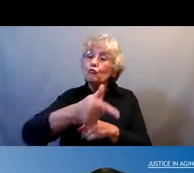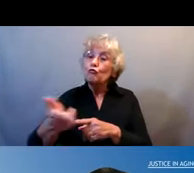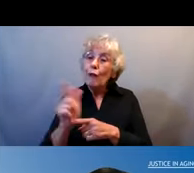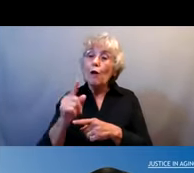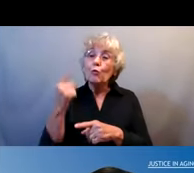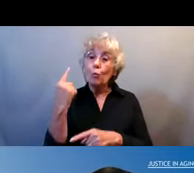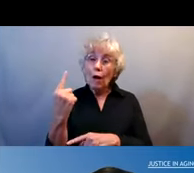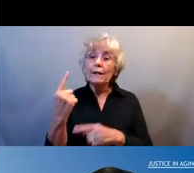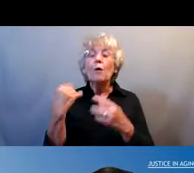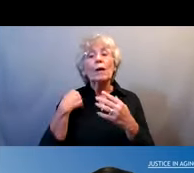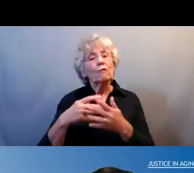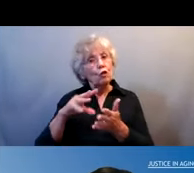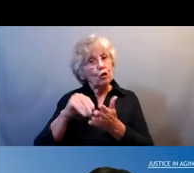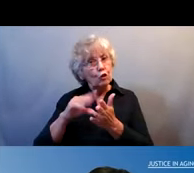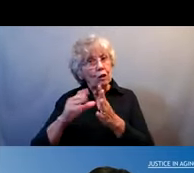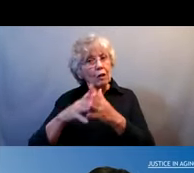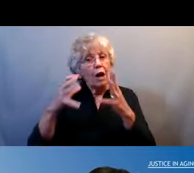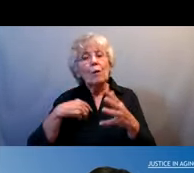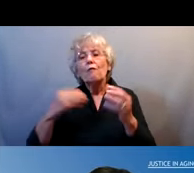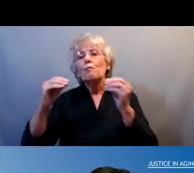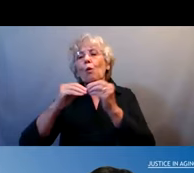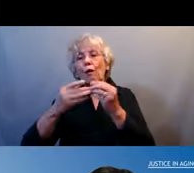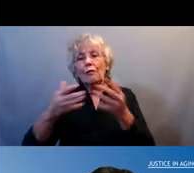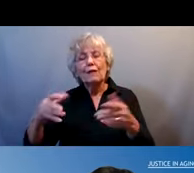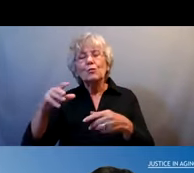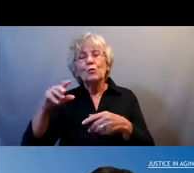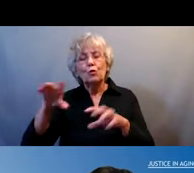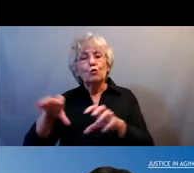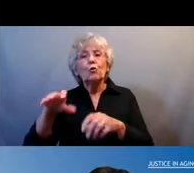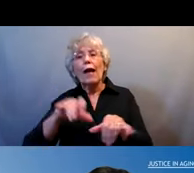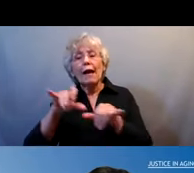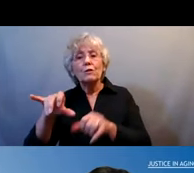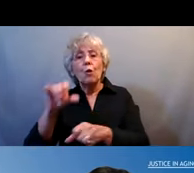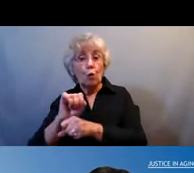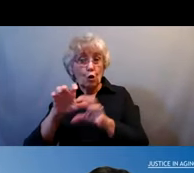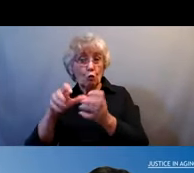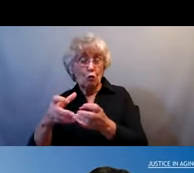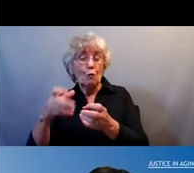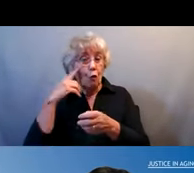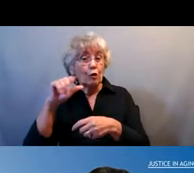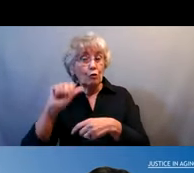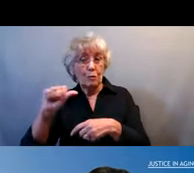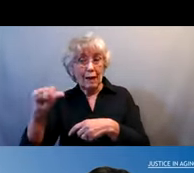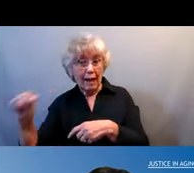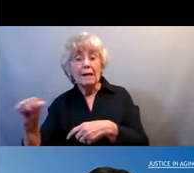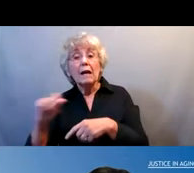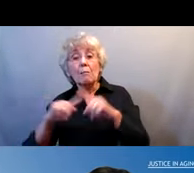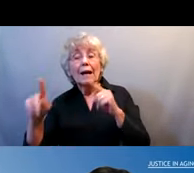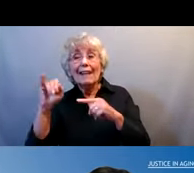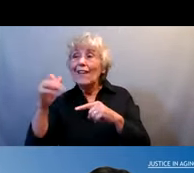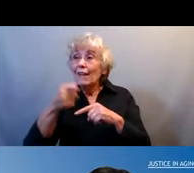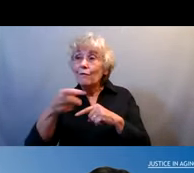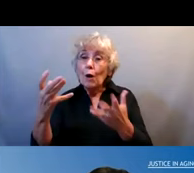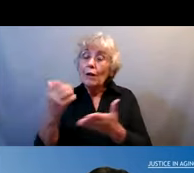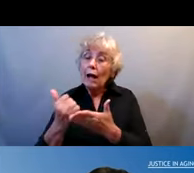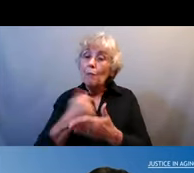really have more to do. There's a work group of AAAs working with CDA on it, but if there are other folks who'd like to help us figure out how to give